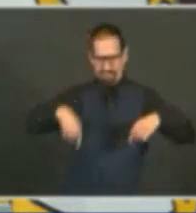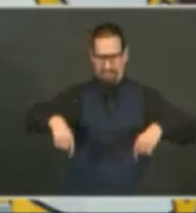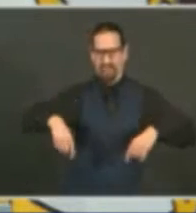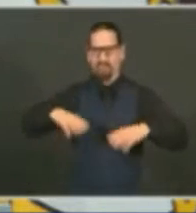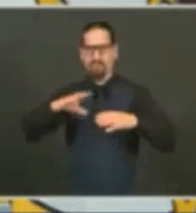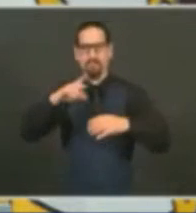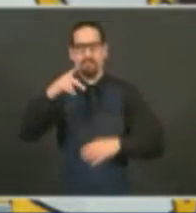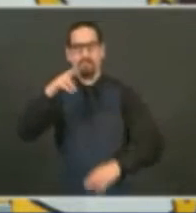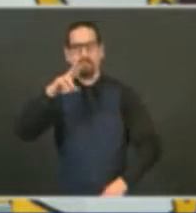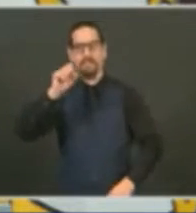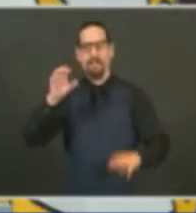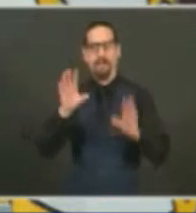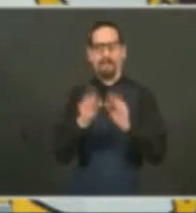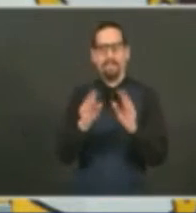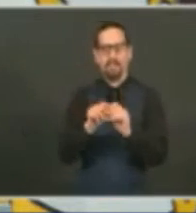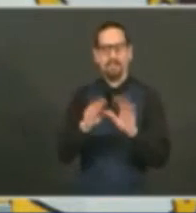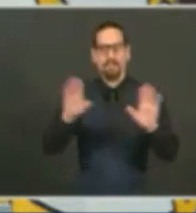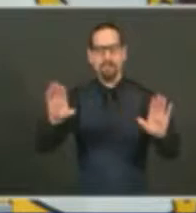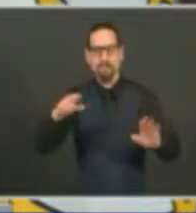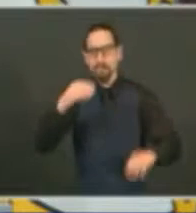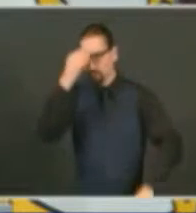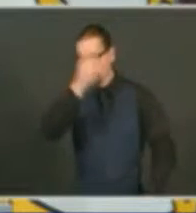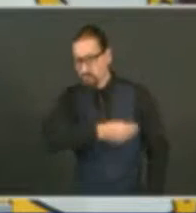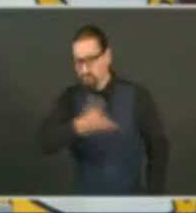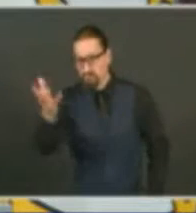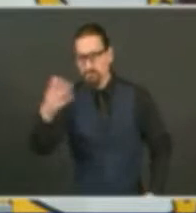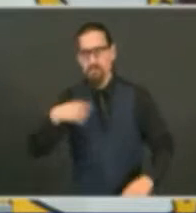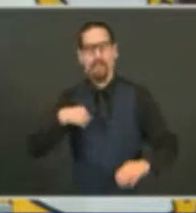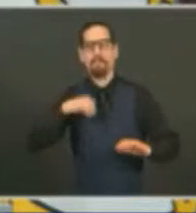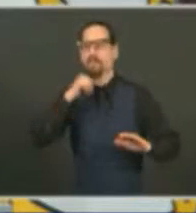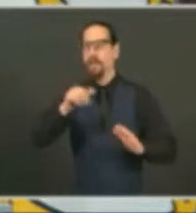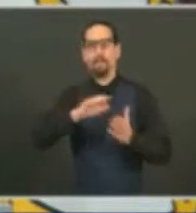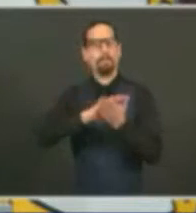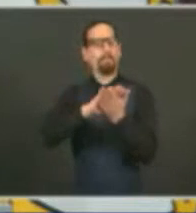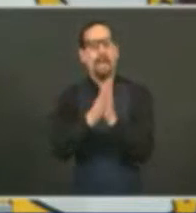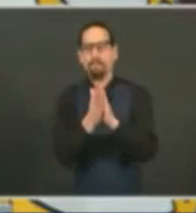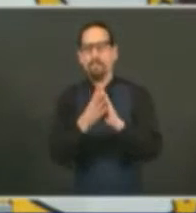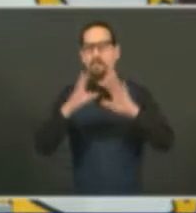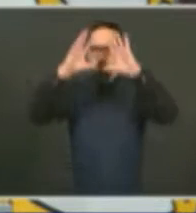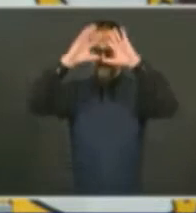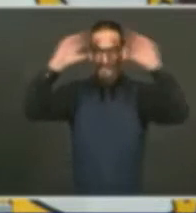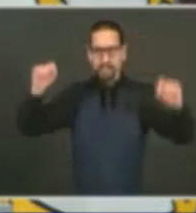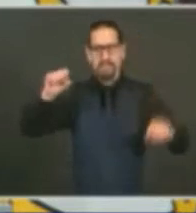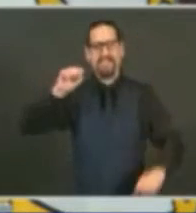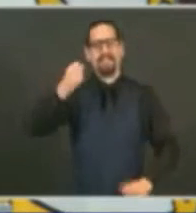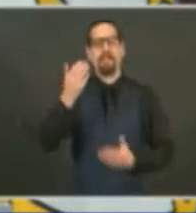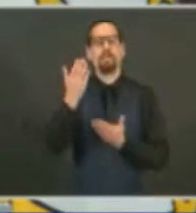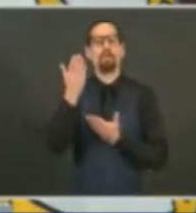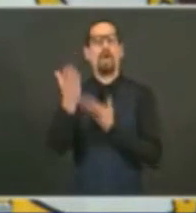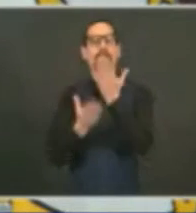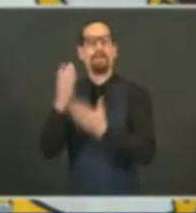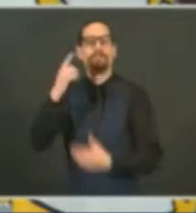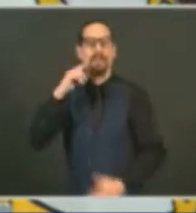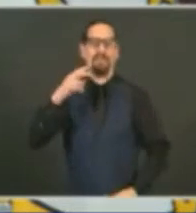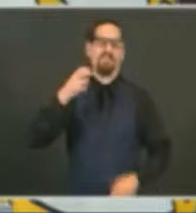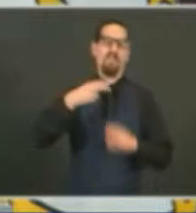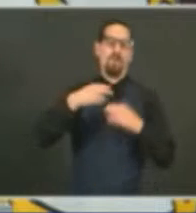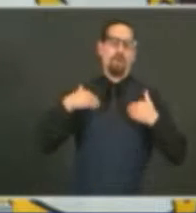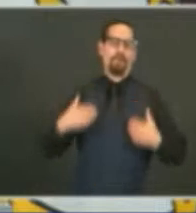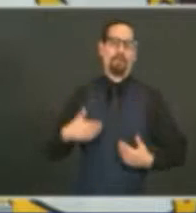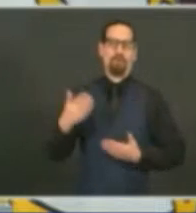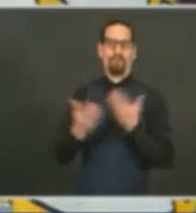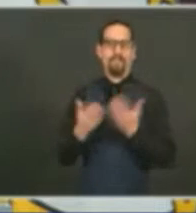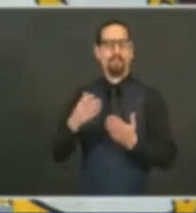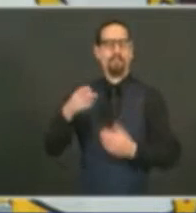I am not going to be President-elect Biden's nominee for HHS Secretary. My focus is right here in Rhode Island, as I have